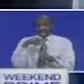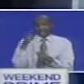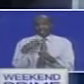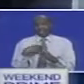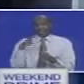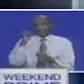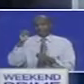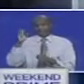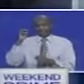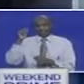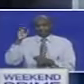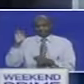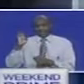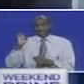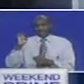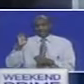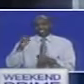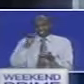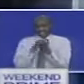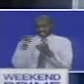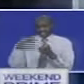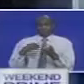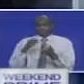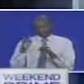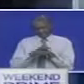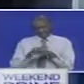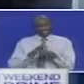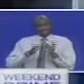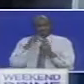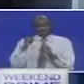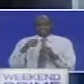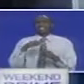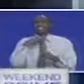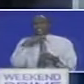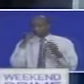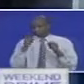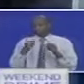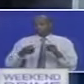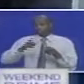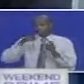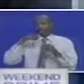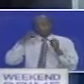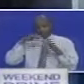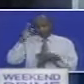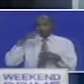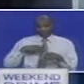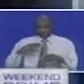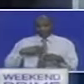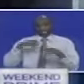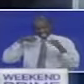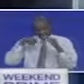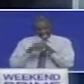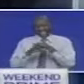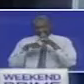Mayembe stage on the busy highway. Reports from the scene indicate that the death toll could rise as more people are still trapped under